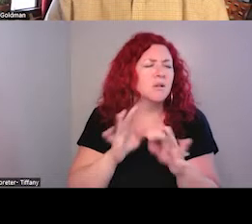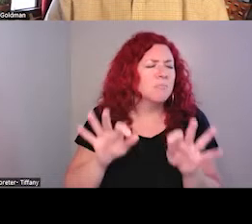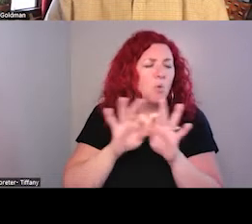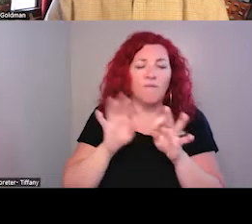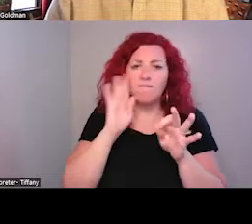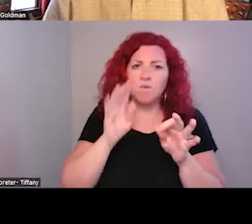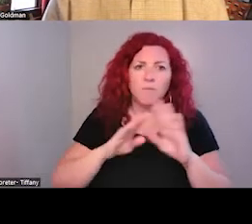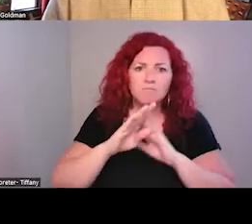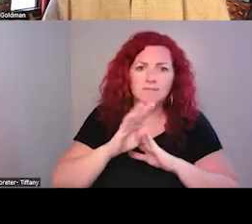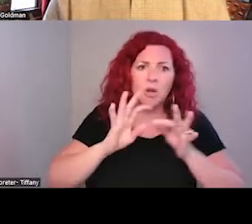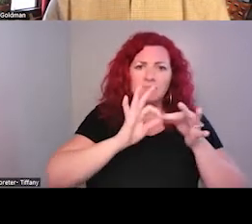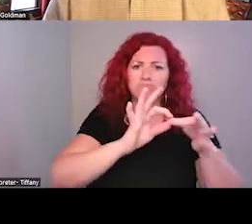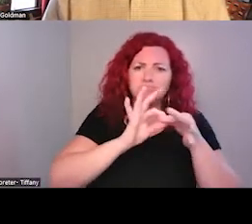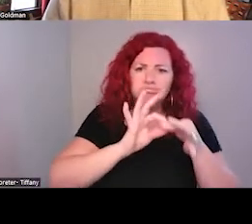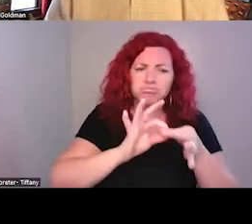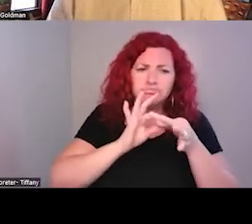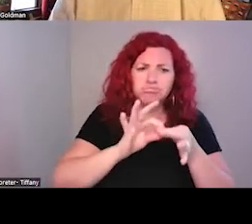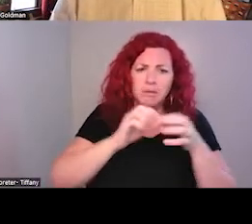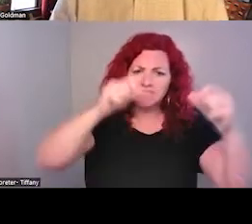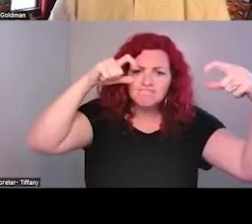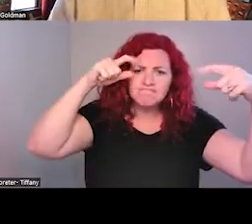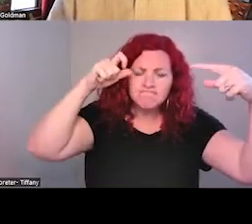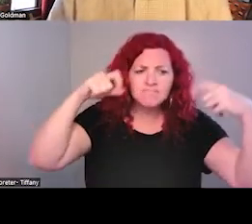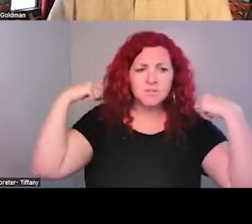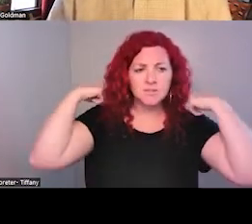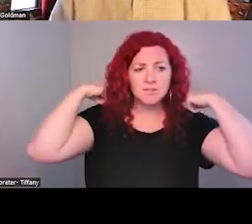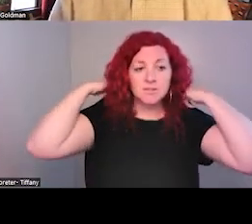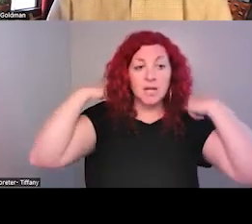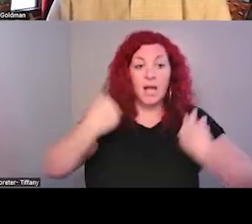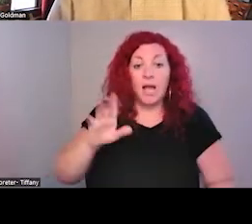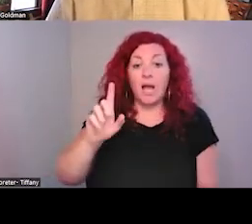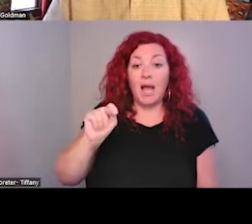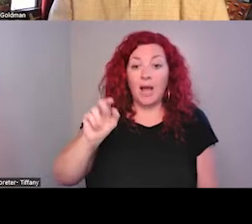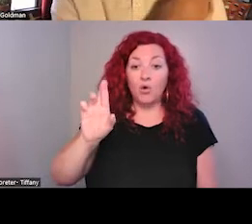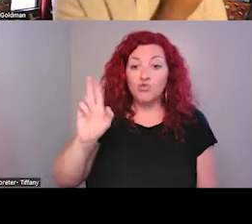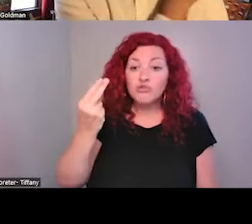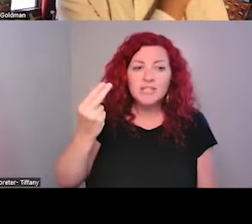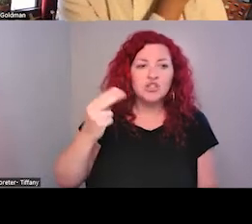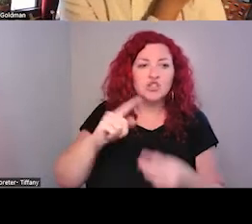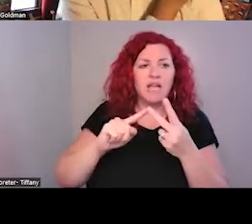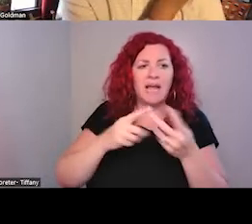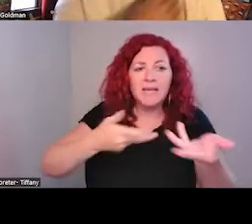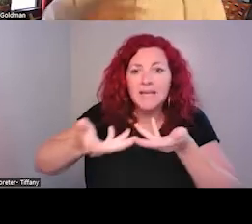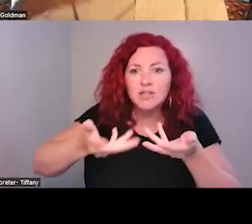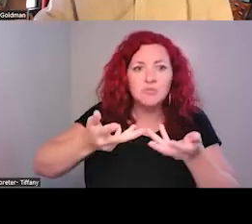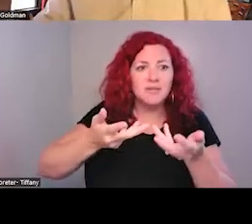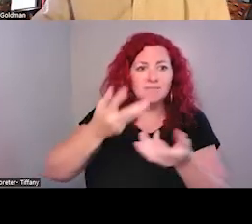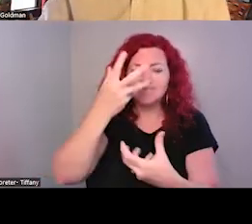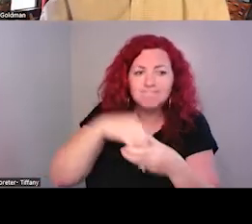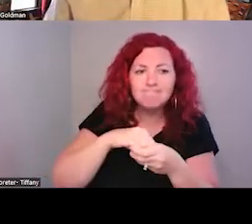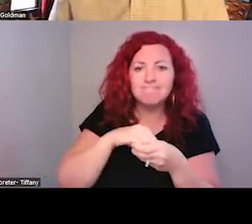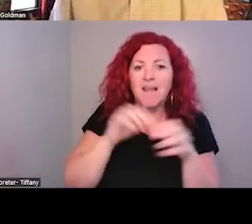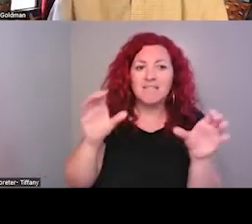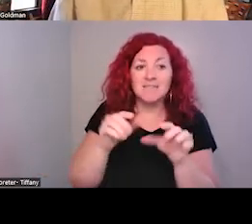somebody where they're at. Building in outreach and engagement activities during downtime. So mobile crisis teams, often they're